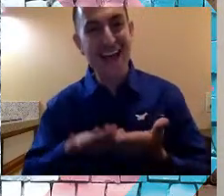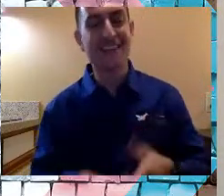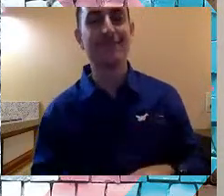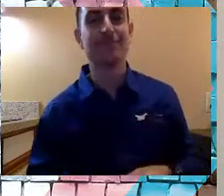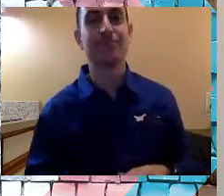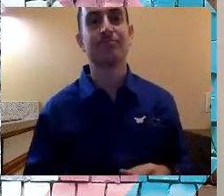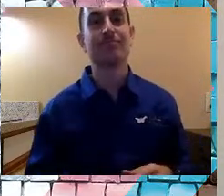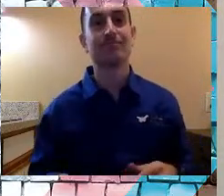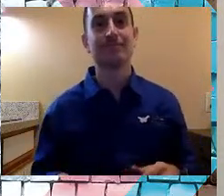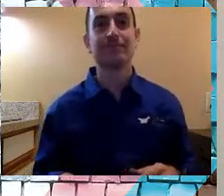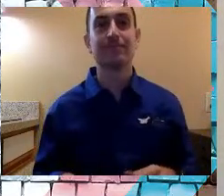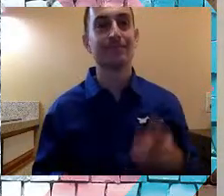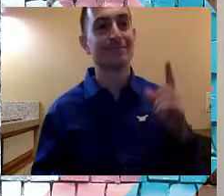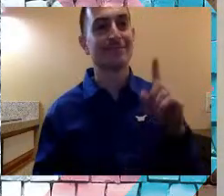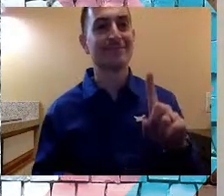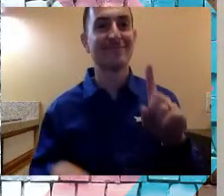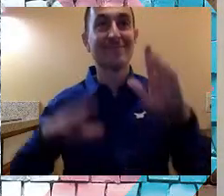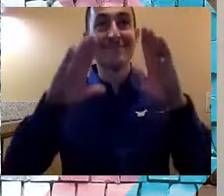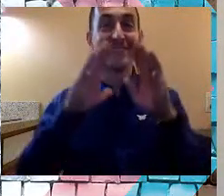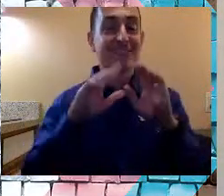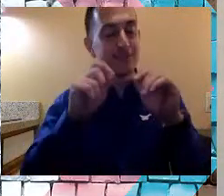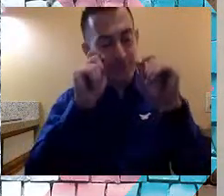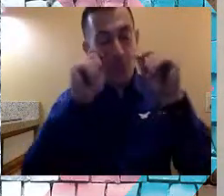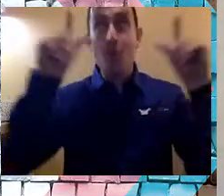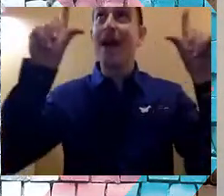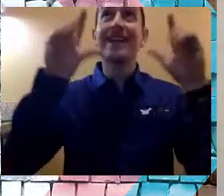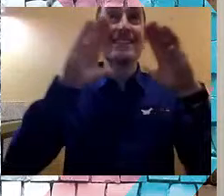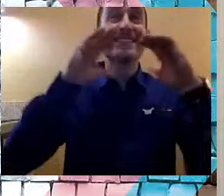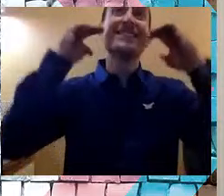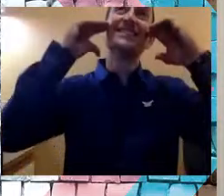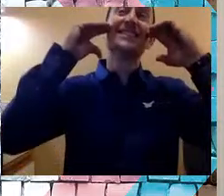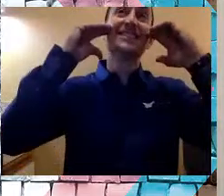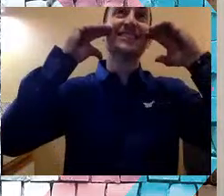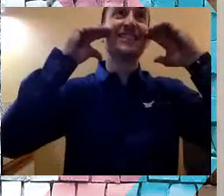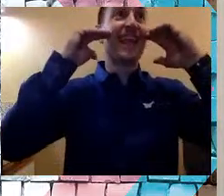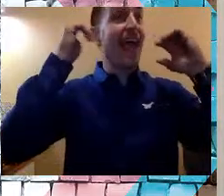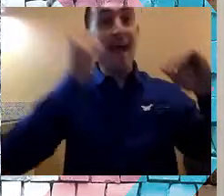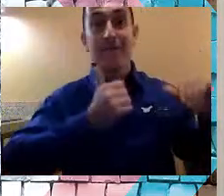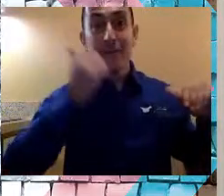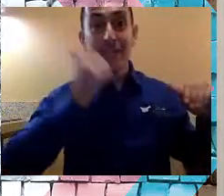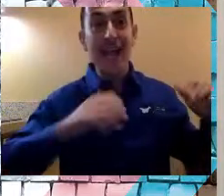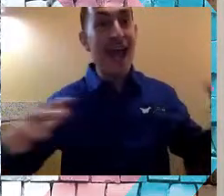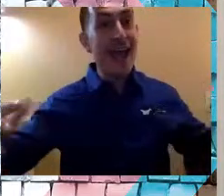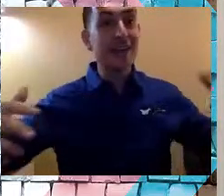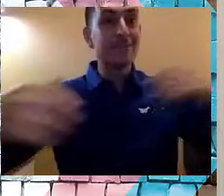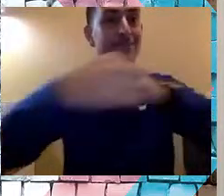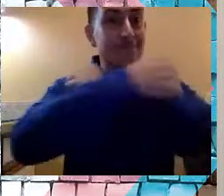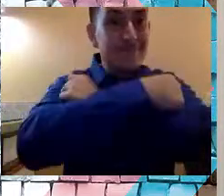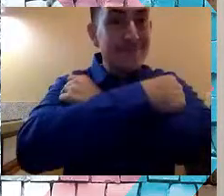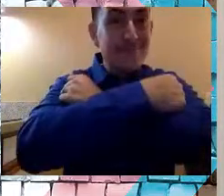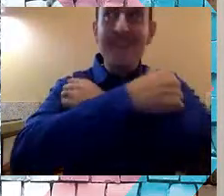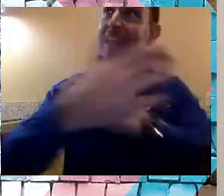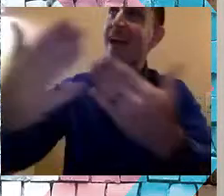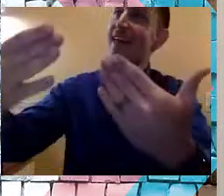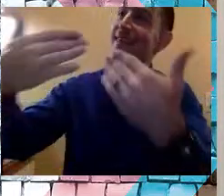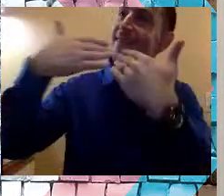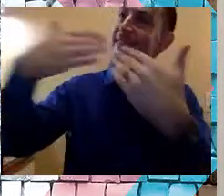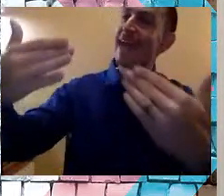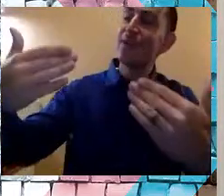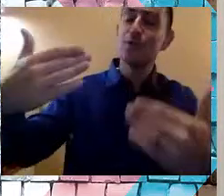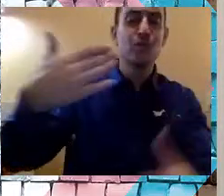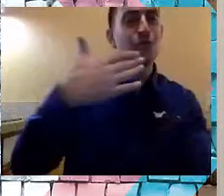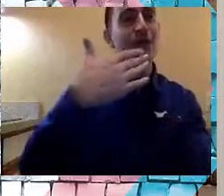A smile to greet the morning, a hug to greet each day, a thank you and a yes